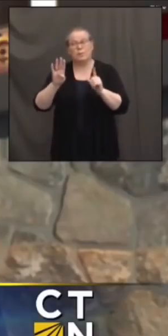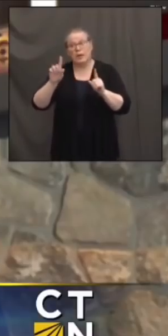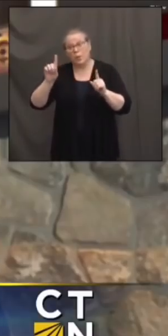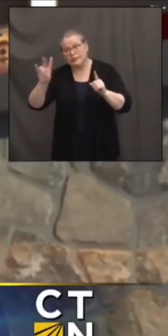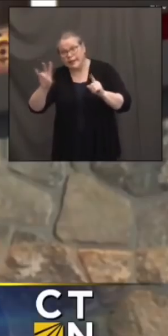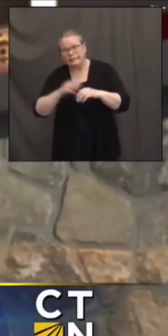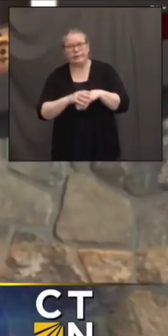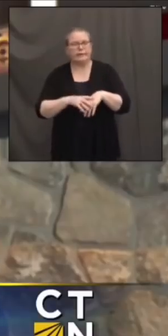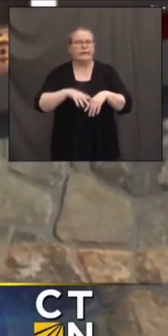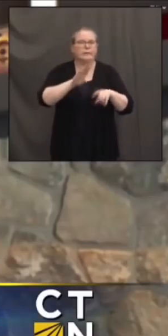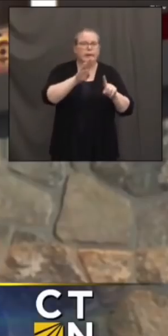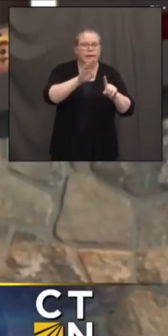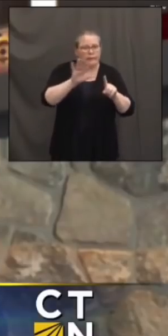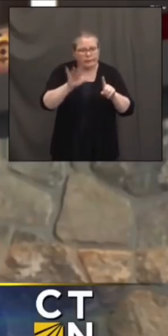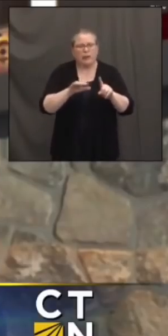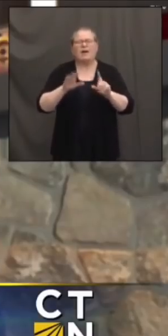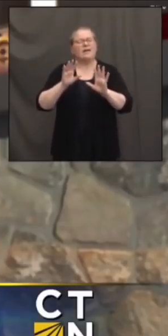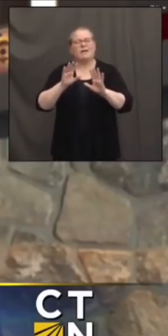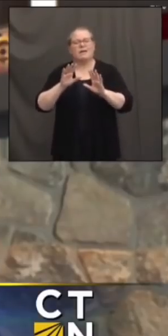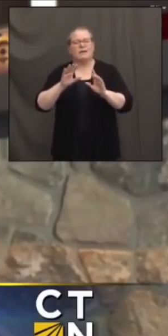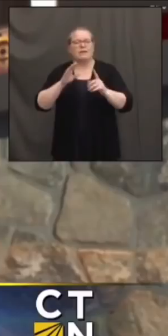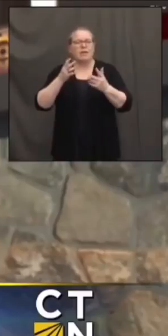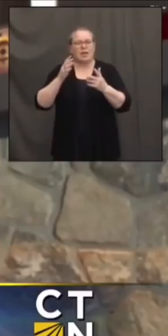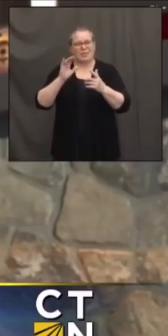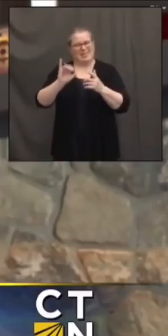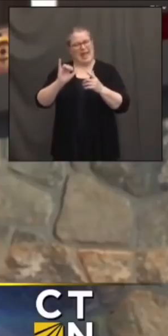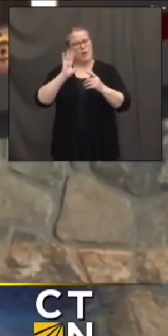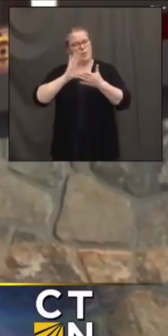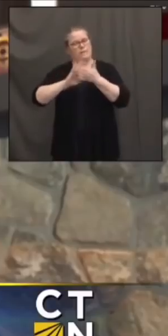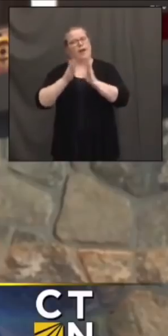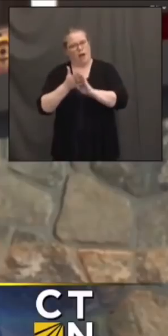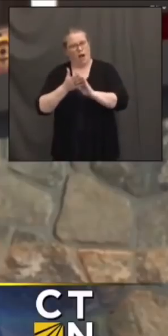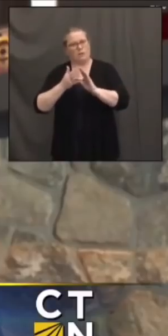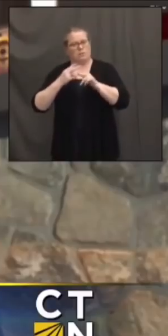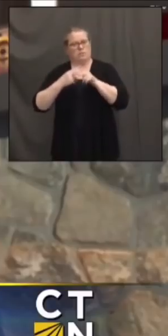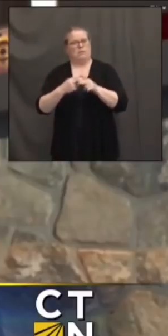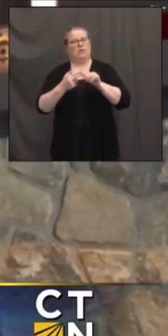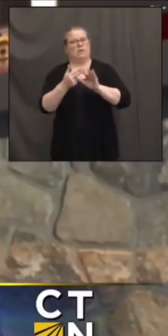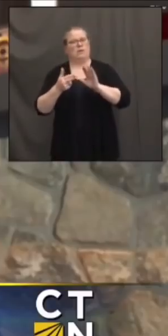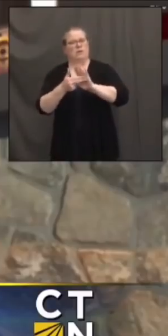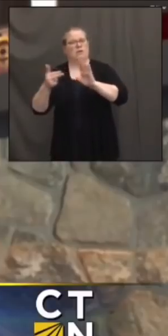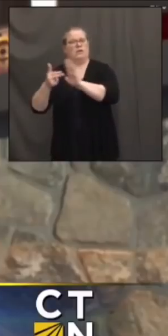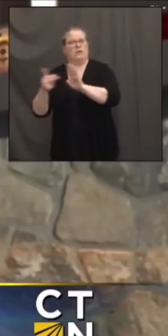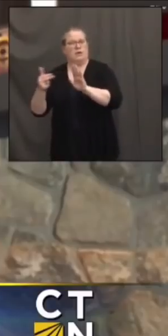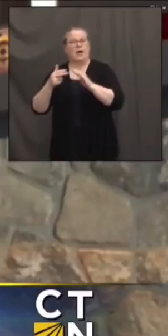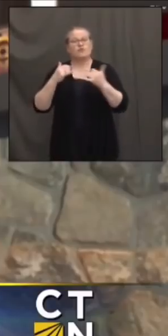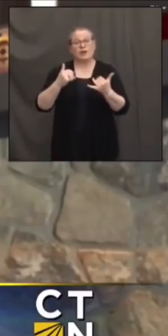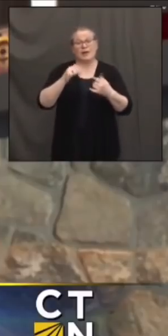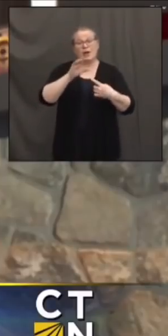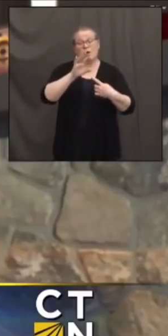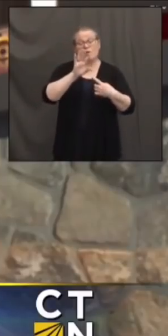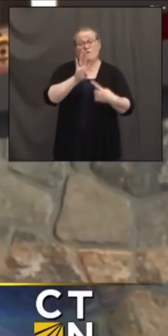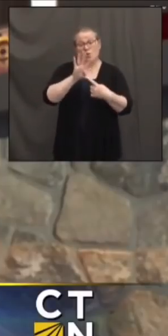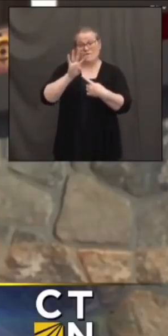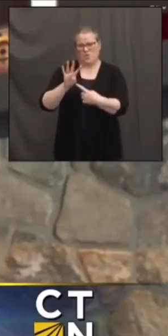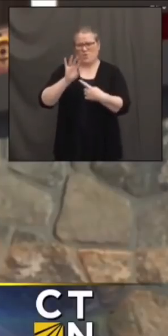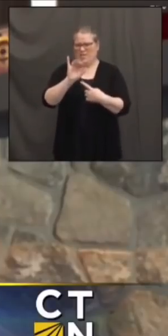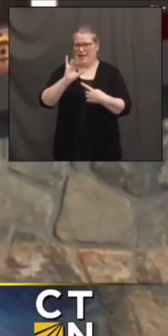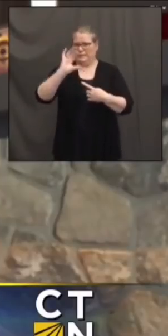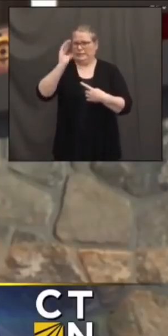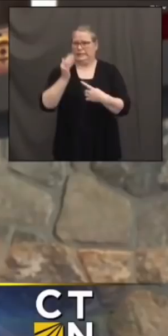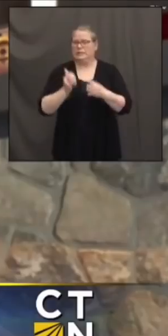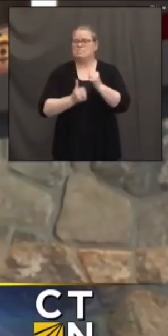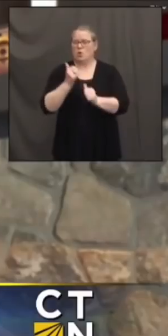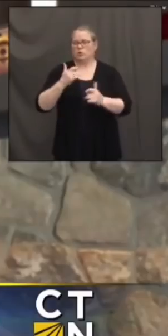strains themselves. And the 484K mutation being the one that is causing a lot of concern because it appears to have the